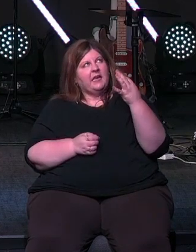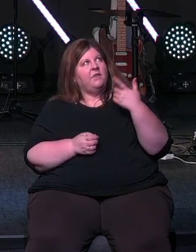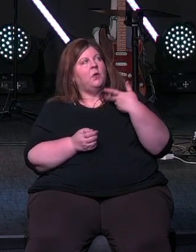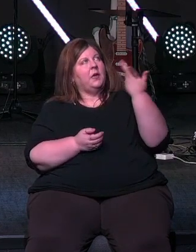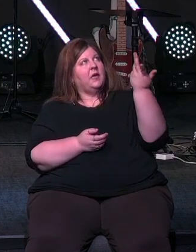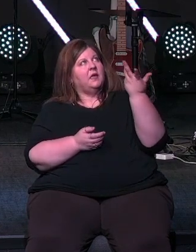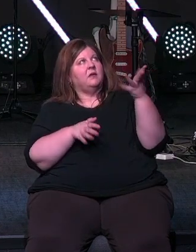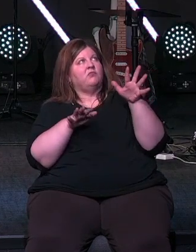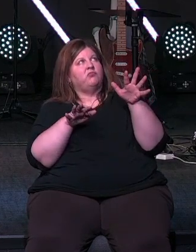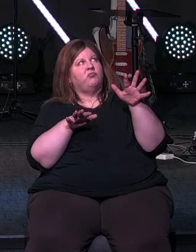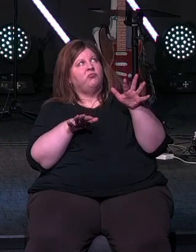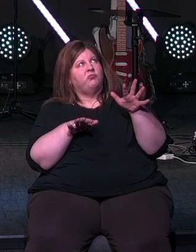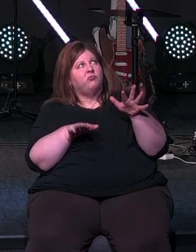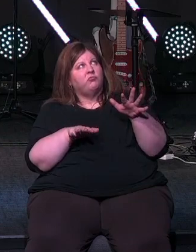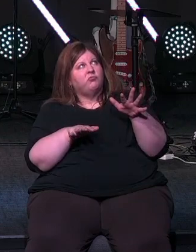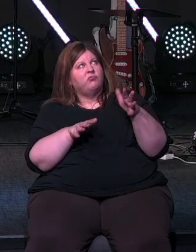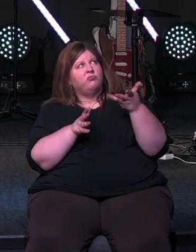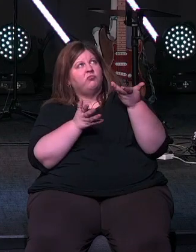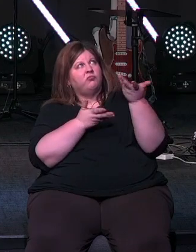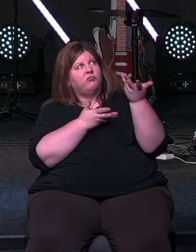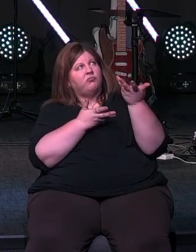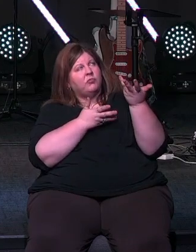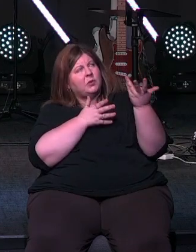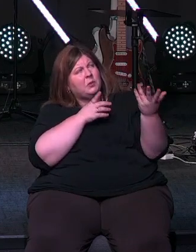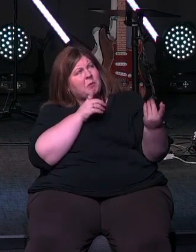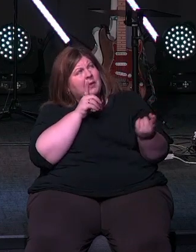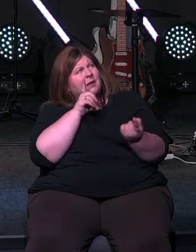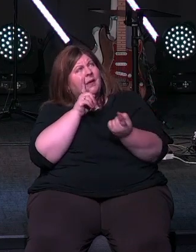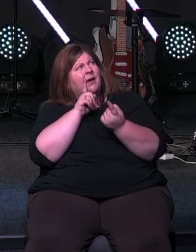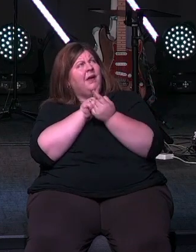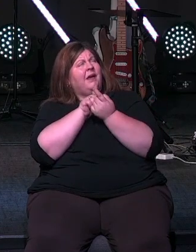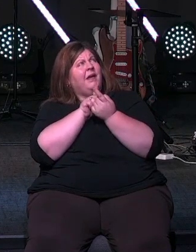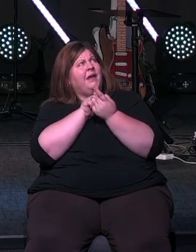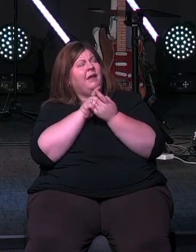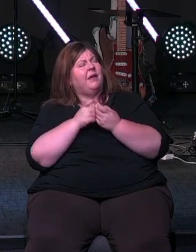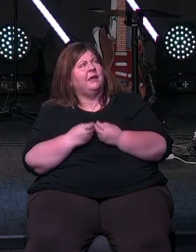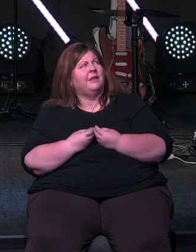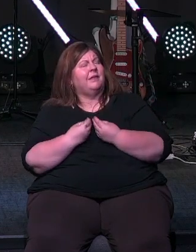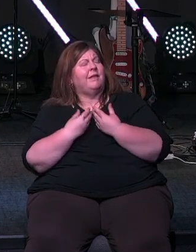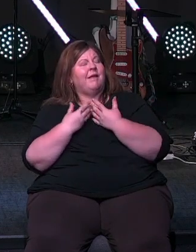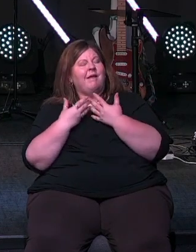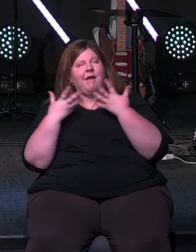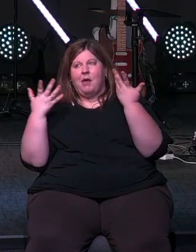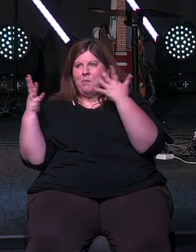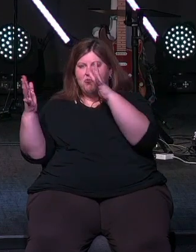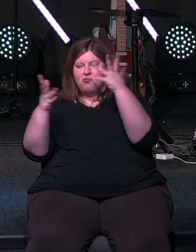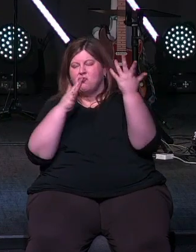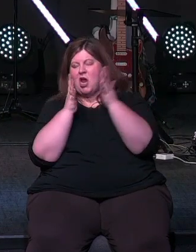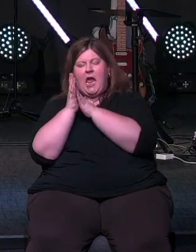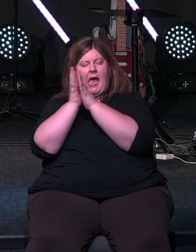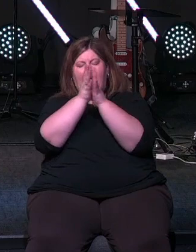God, that we encounter God and it leads us to a place of praise of God?